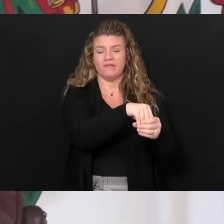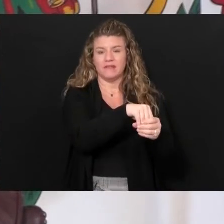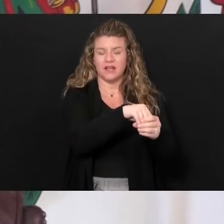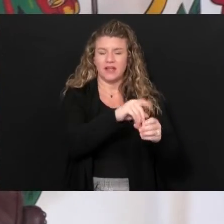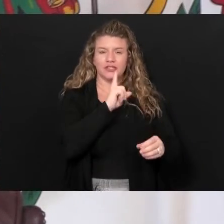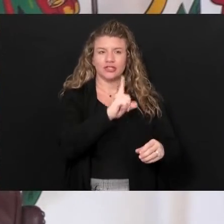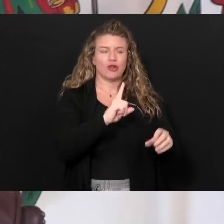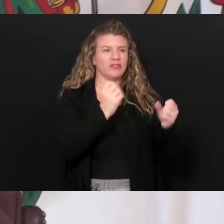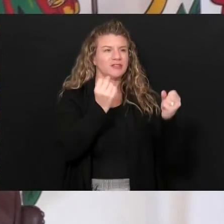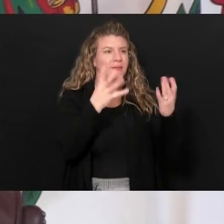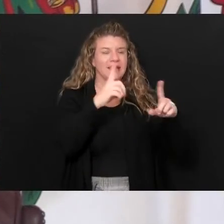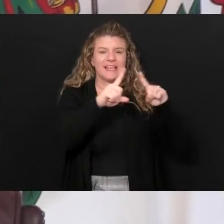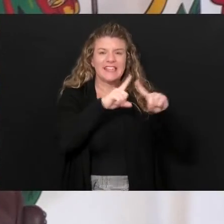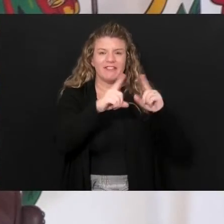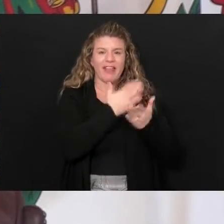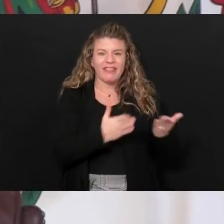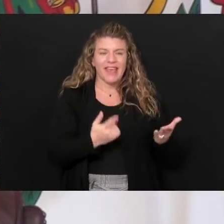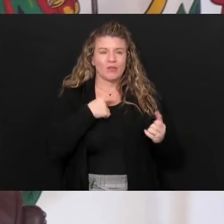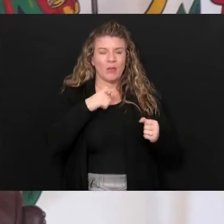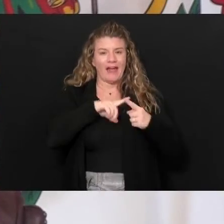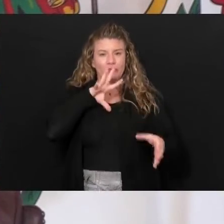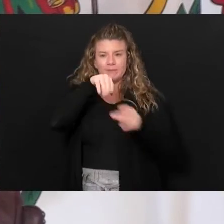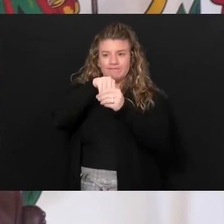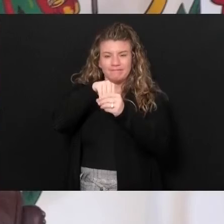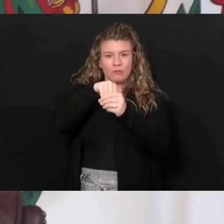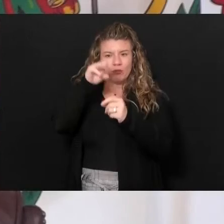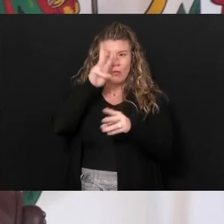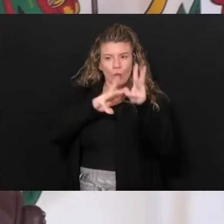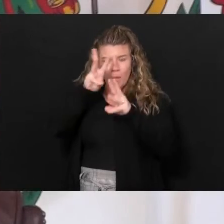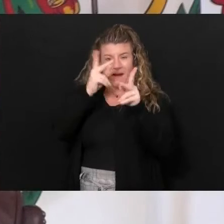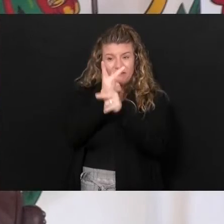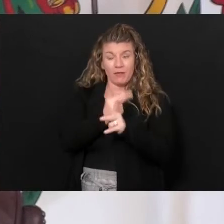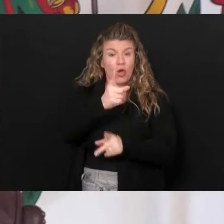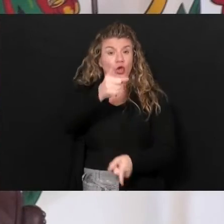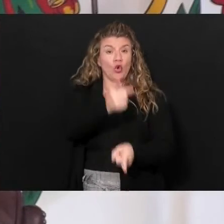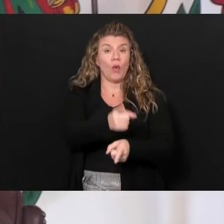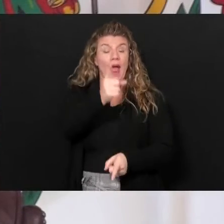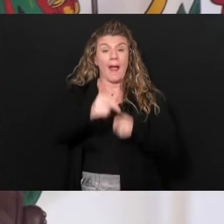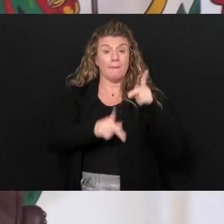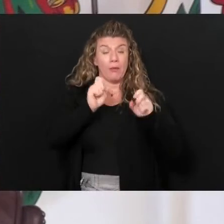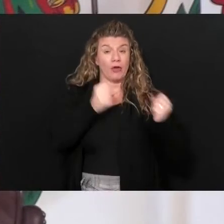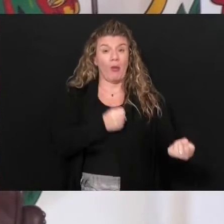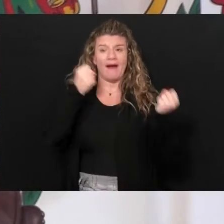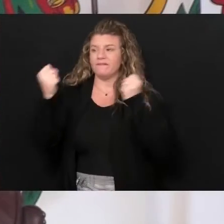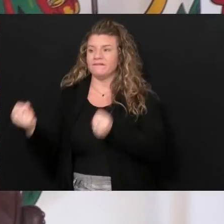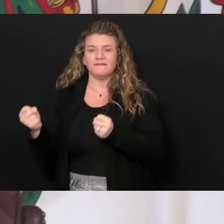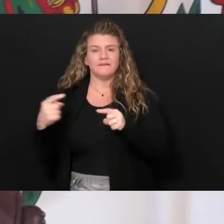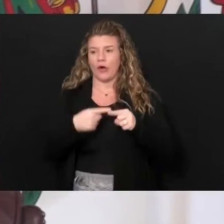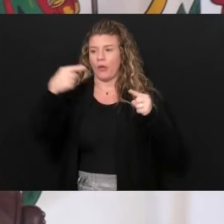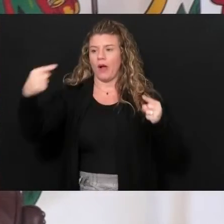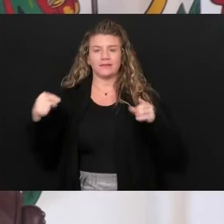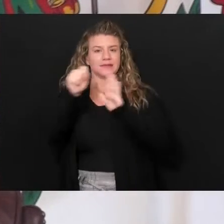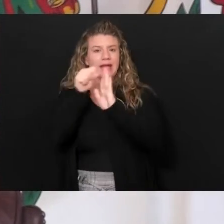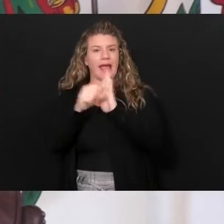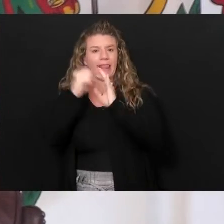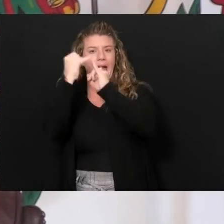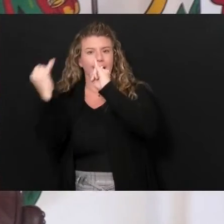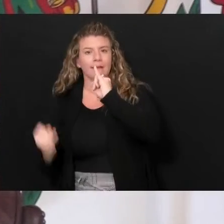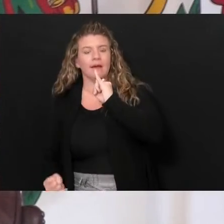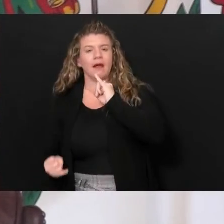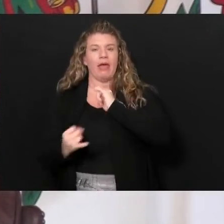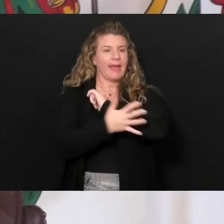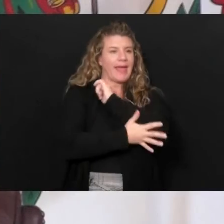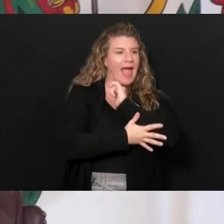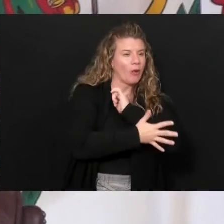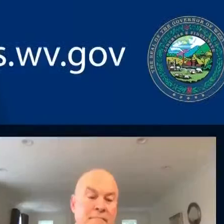there's all kinds of considerations. You're exactly right. People can drive across county lines. People can drive across state lines. But Dr. Marsh,